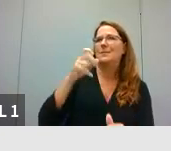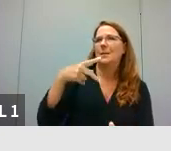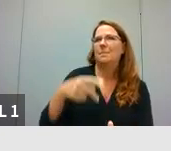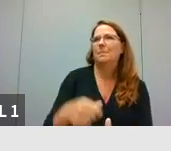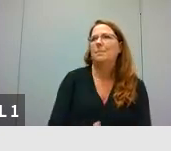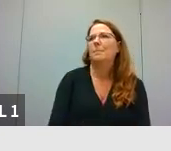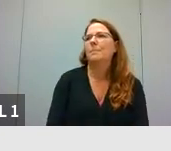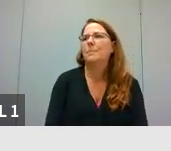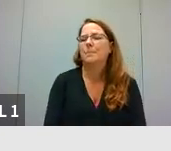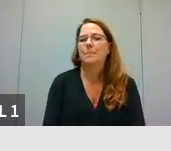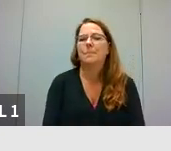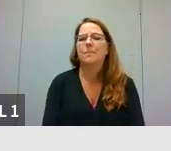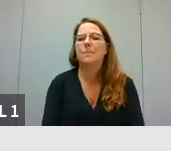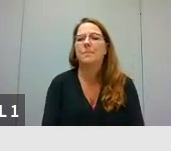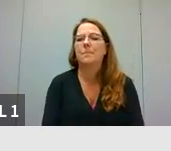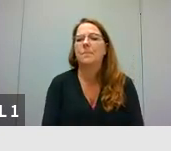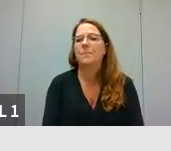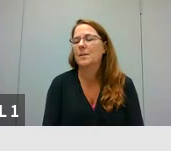Okay.